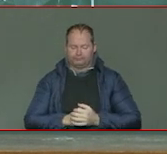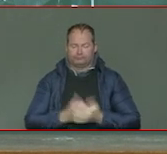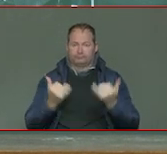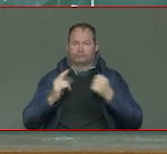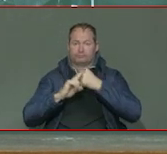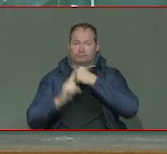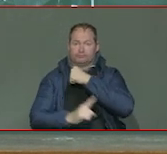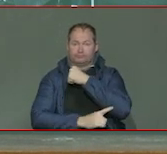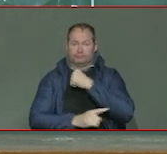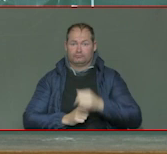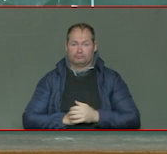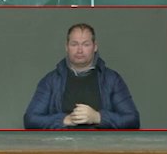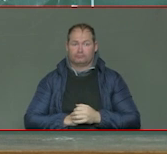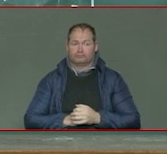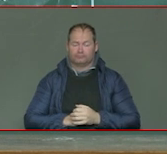They say,